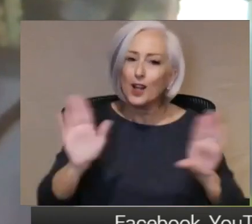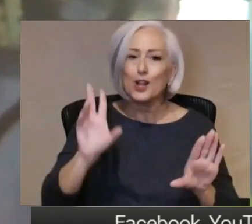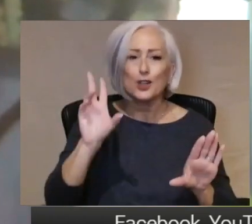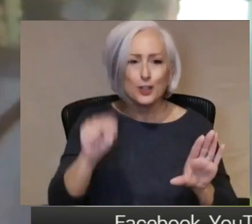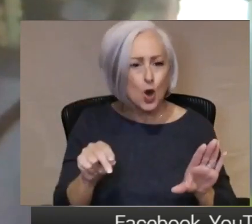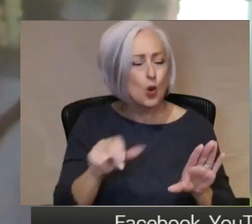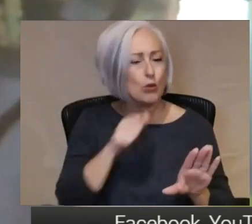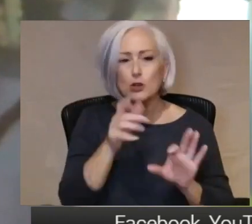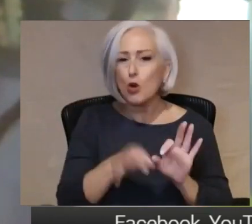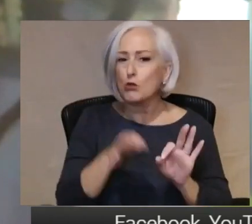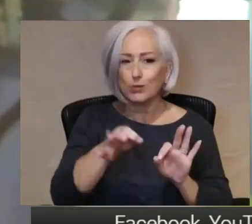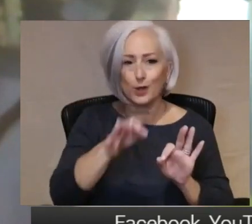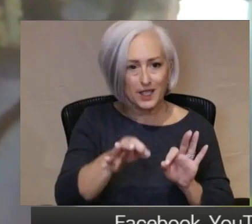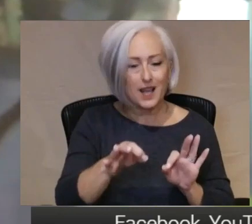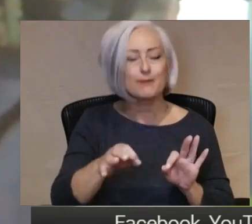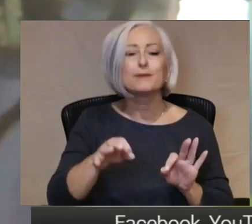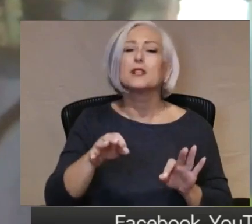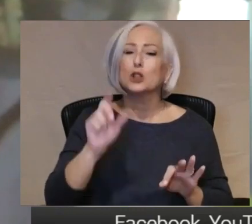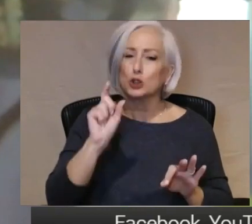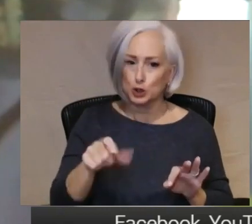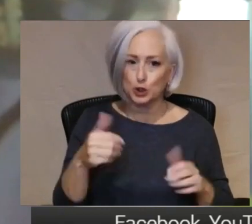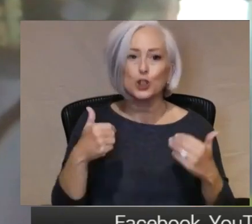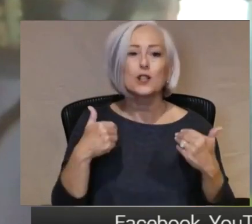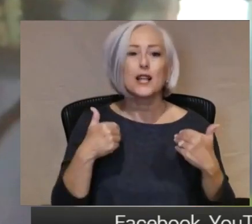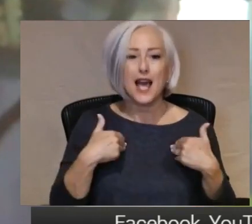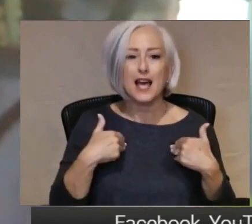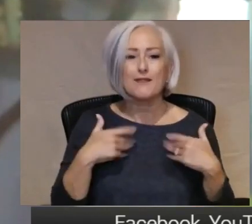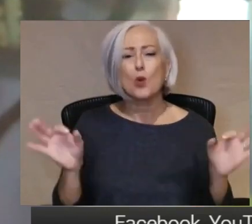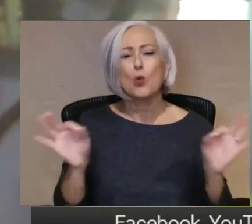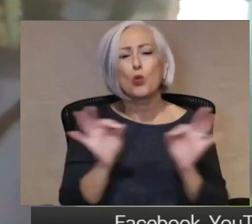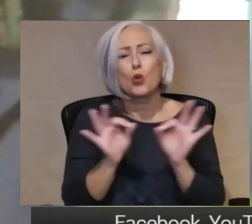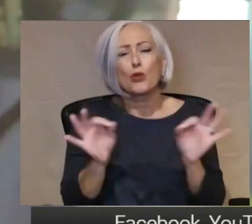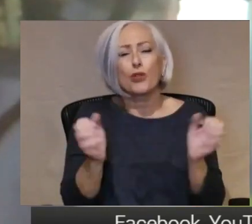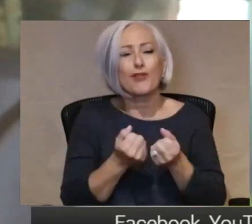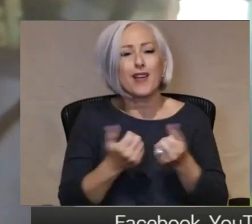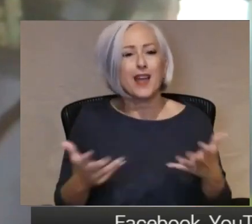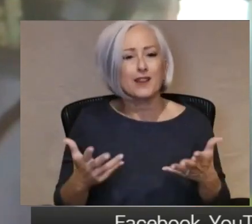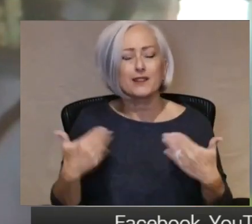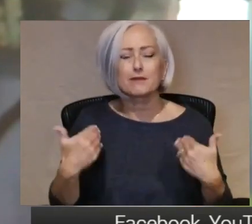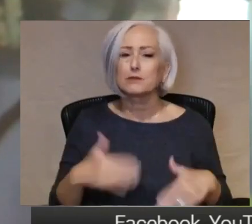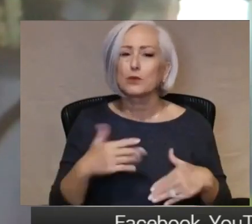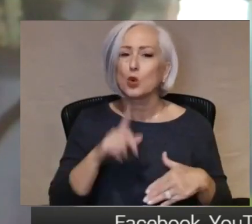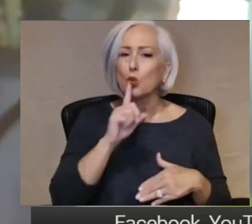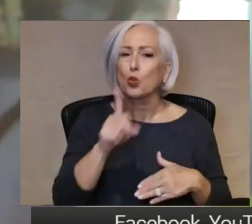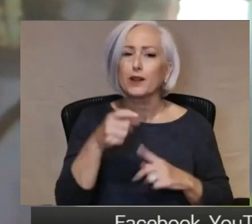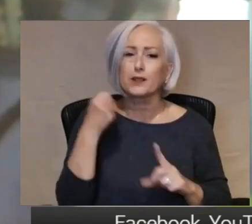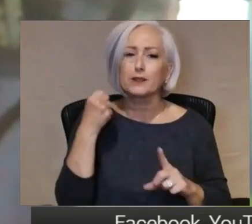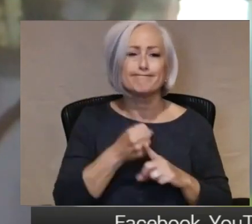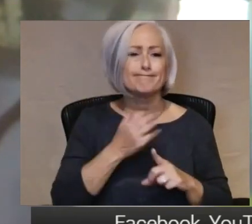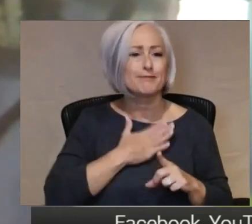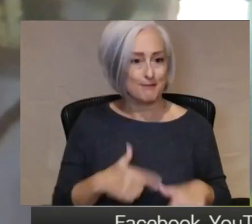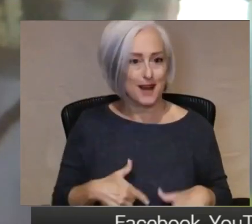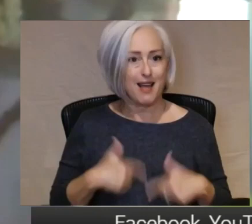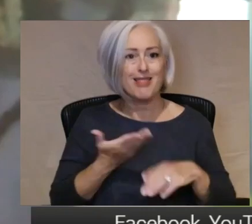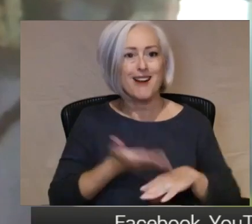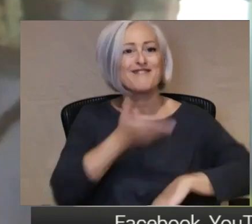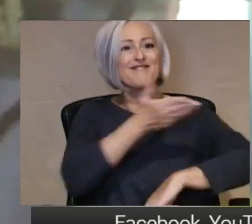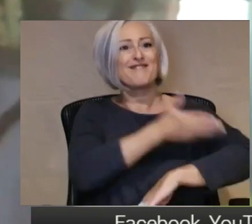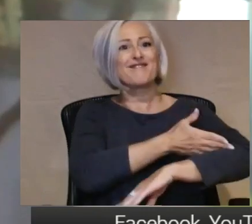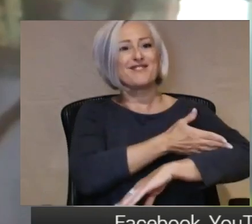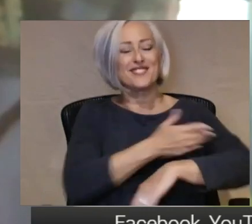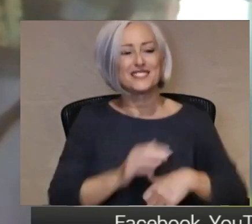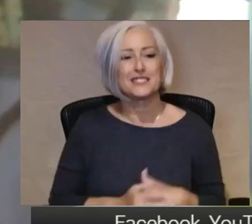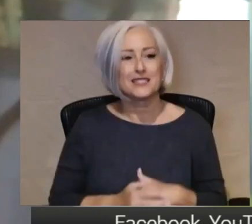done. It's worth everything. It's made a huge difference in my life. I no longer have people looking